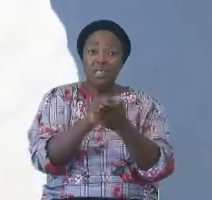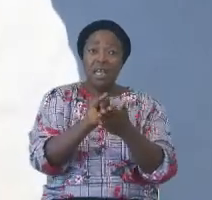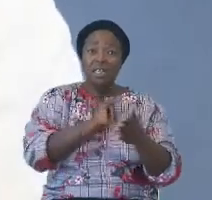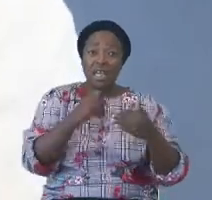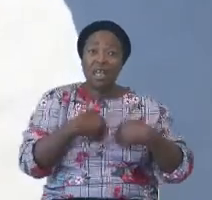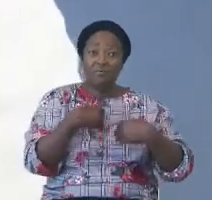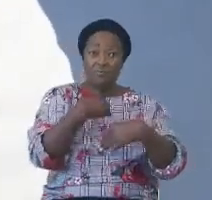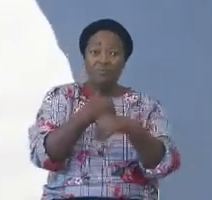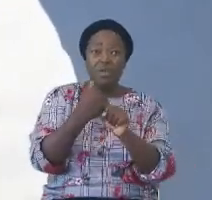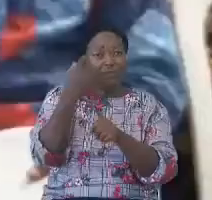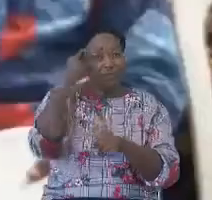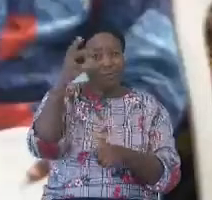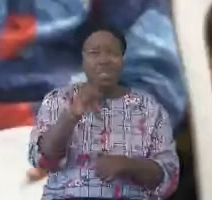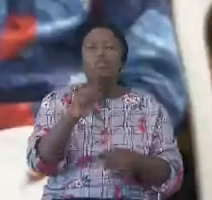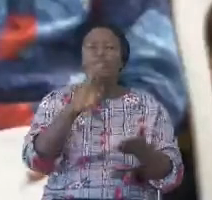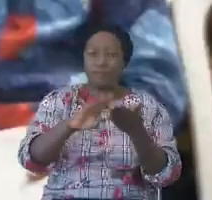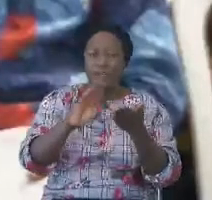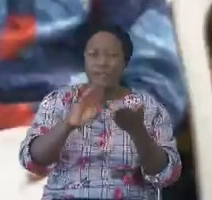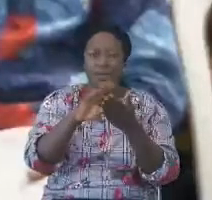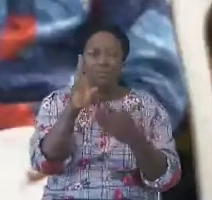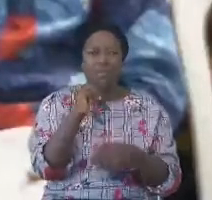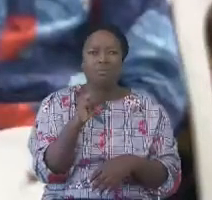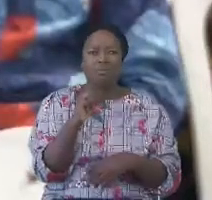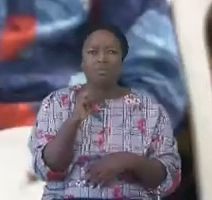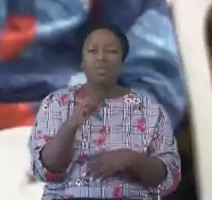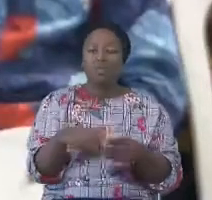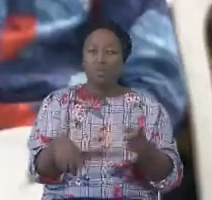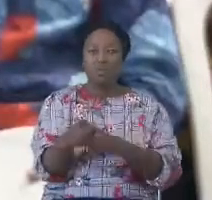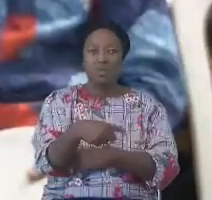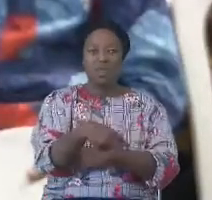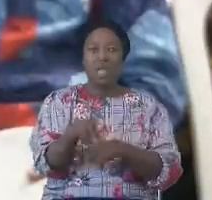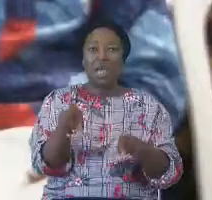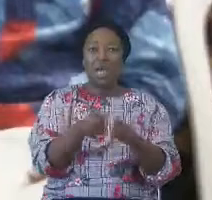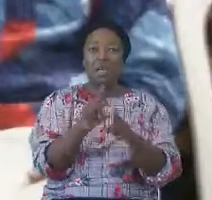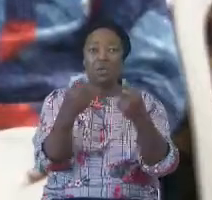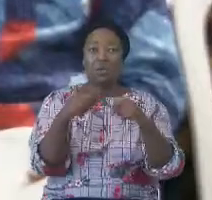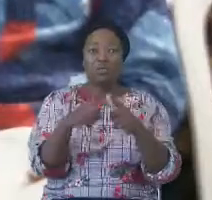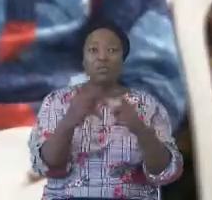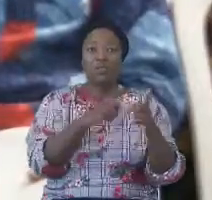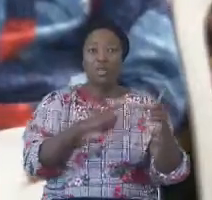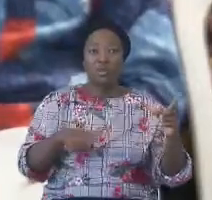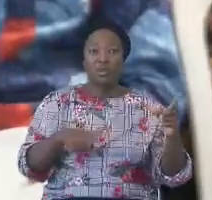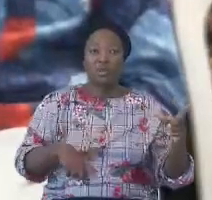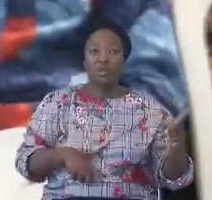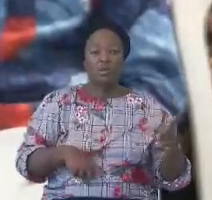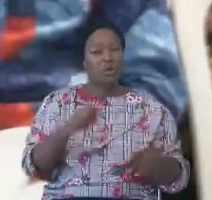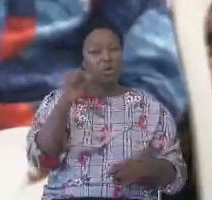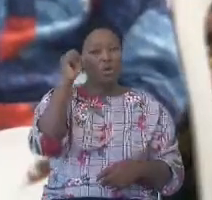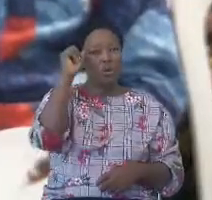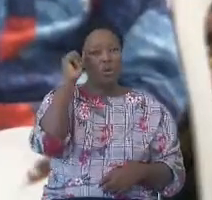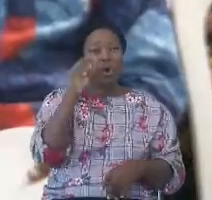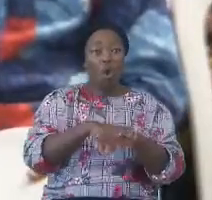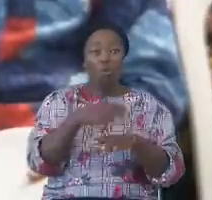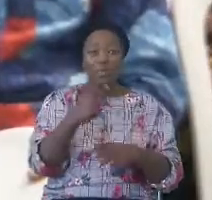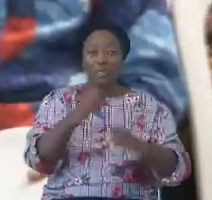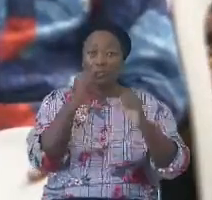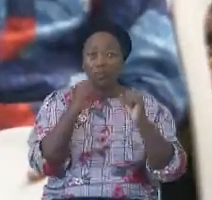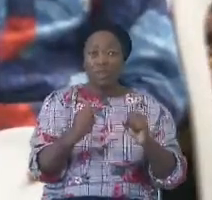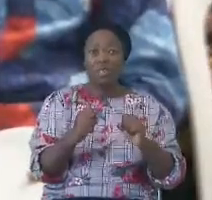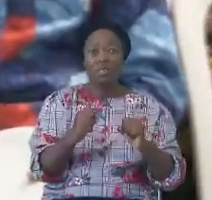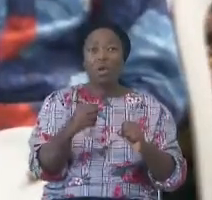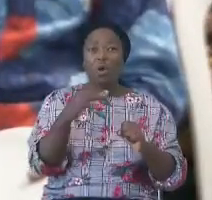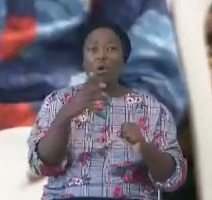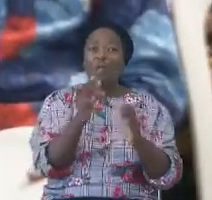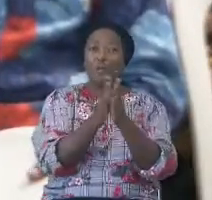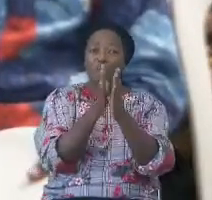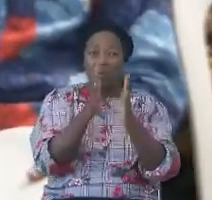they take the sacrifice that have made for them forgive them today as they